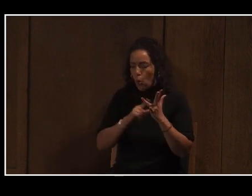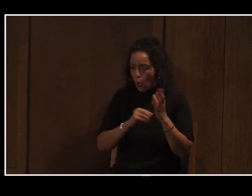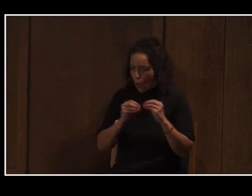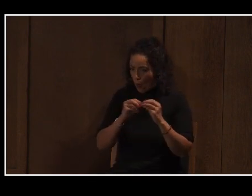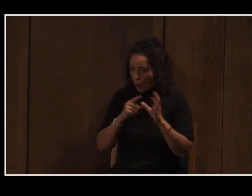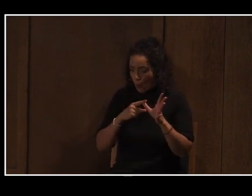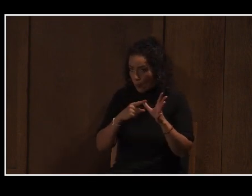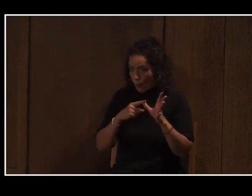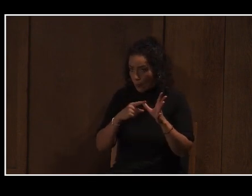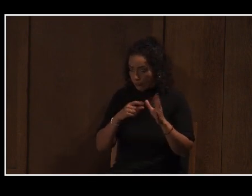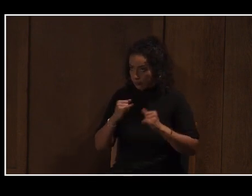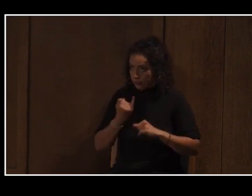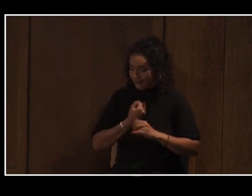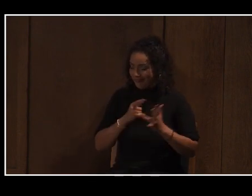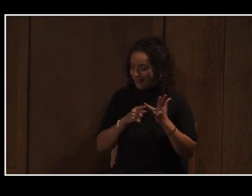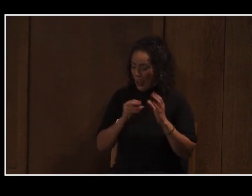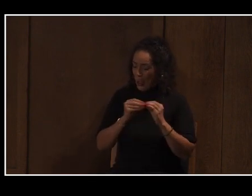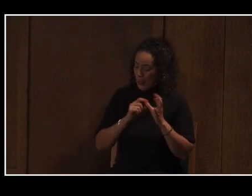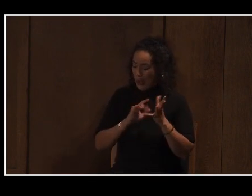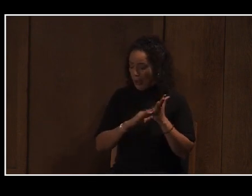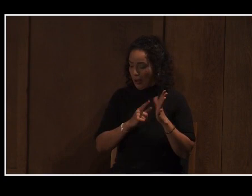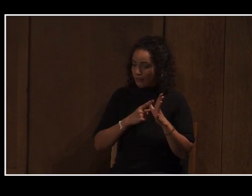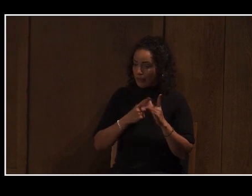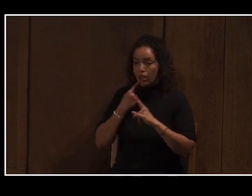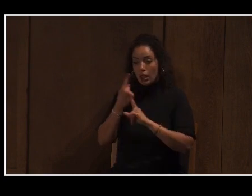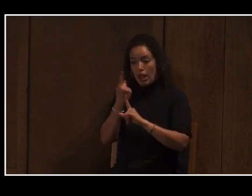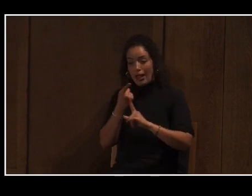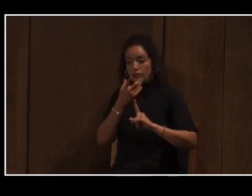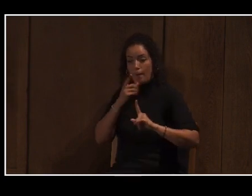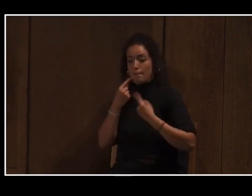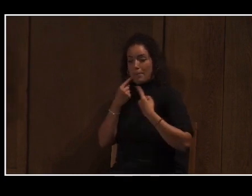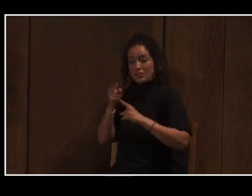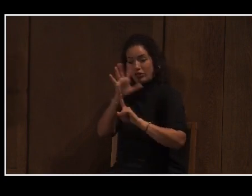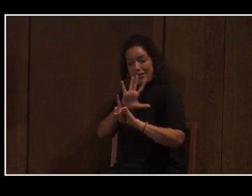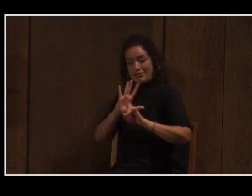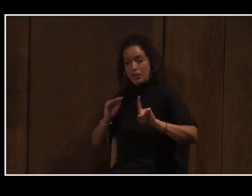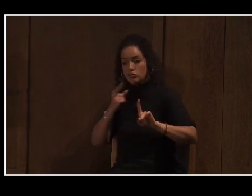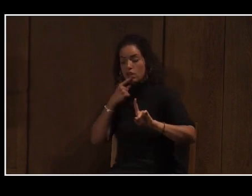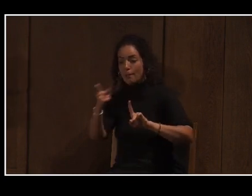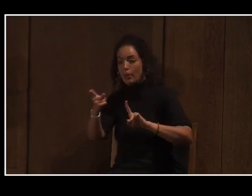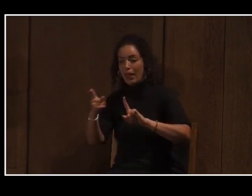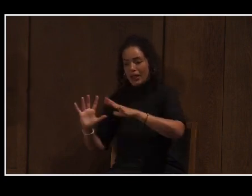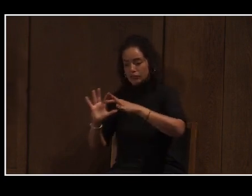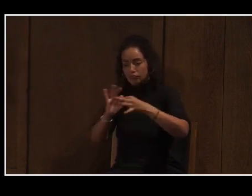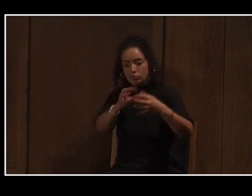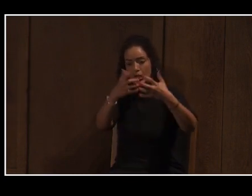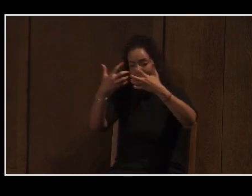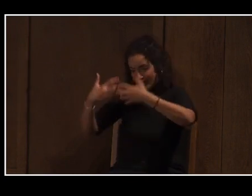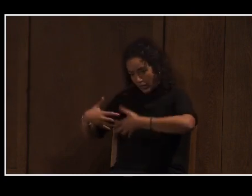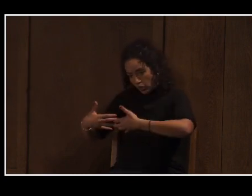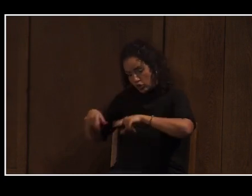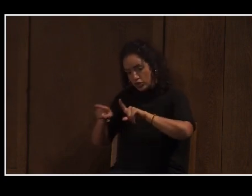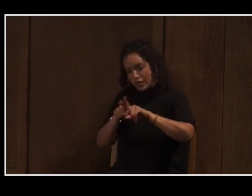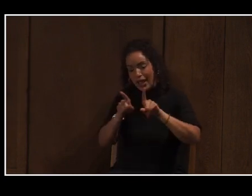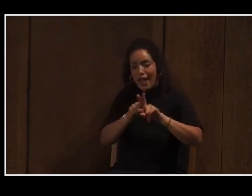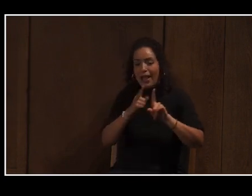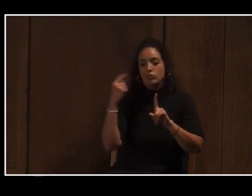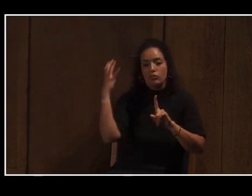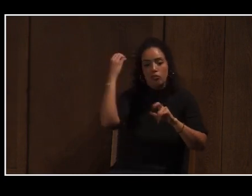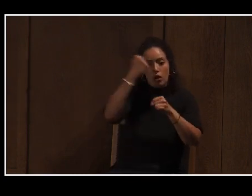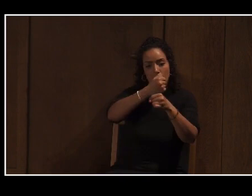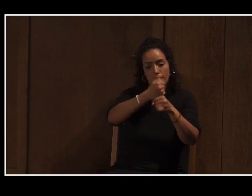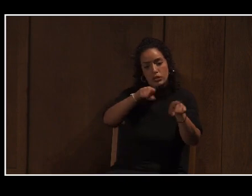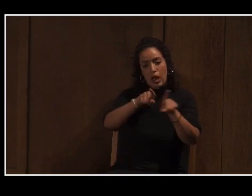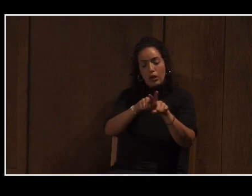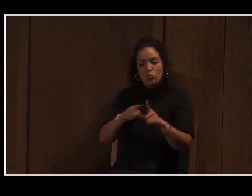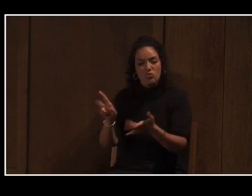mentioned Mapatón as one of those examples of collaboration between government and civil society. So this is actually one of the things that Farzan and I deeply